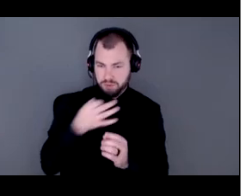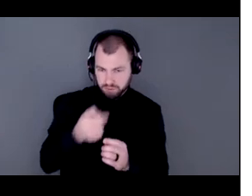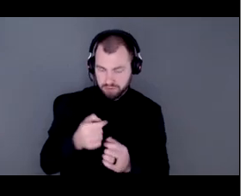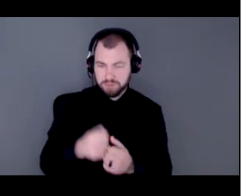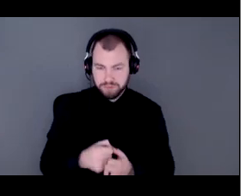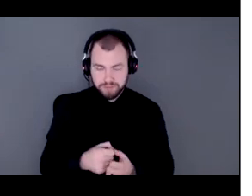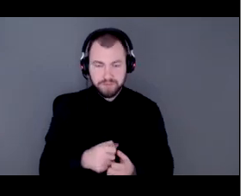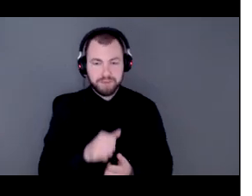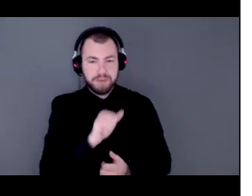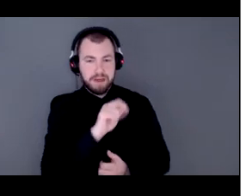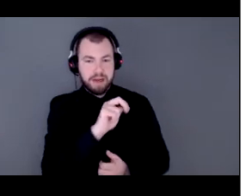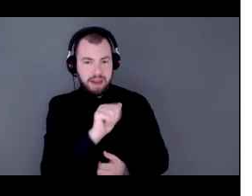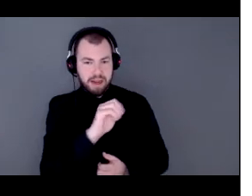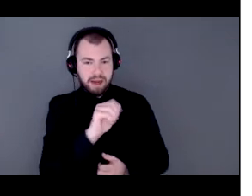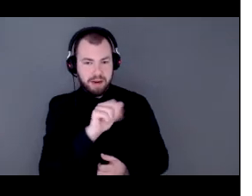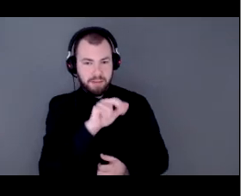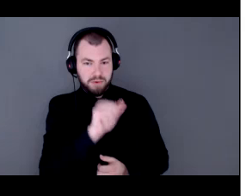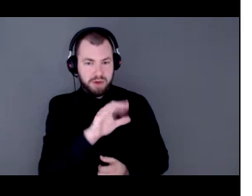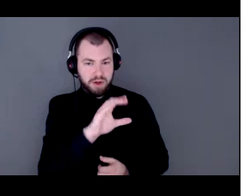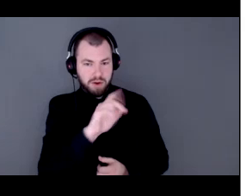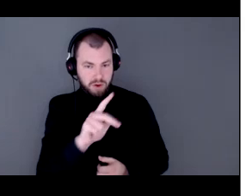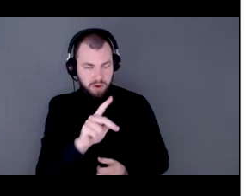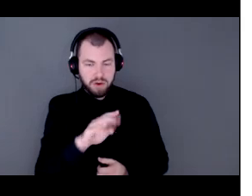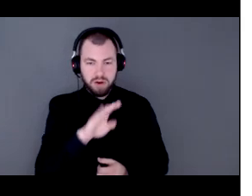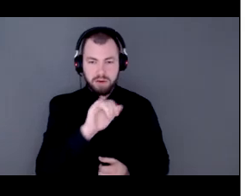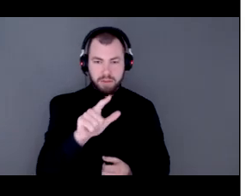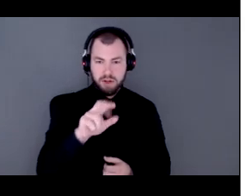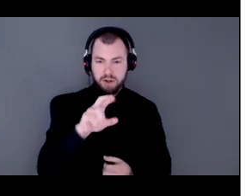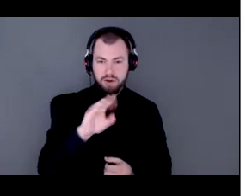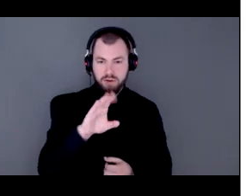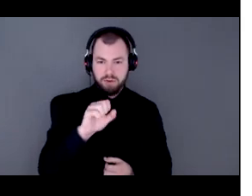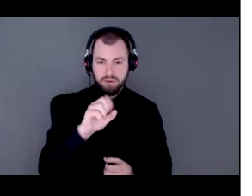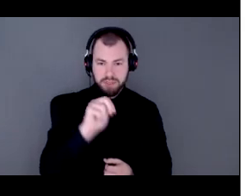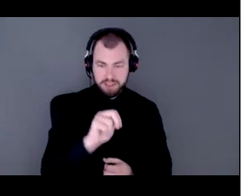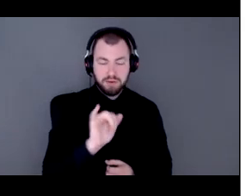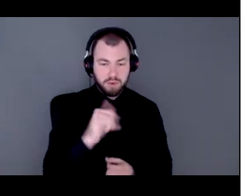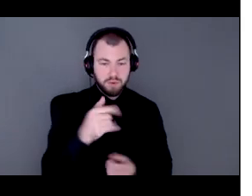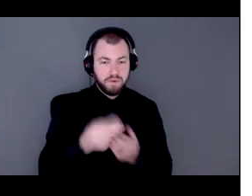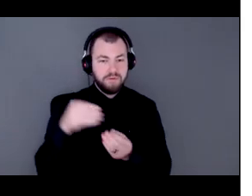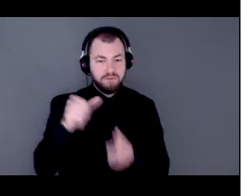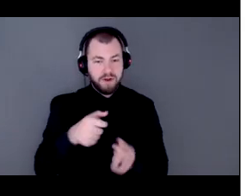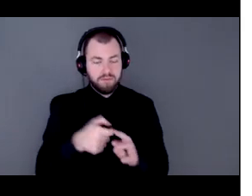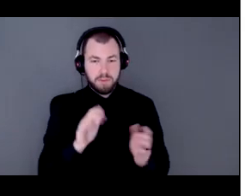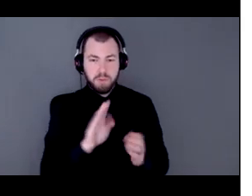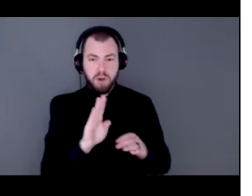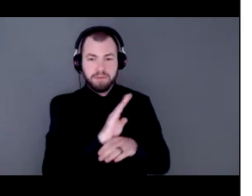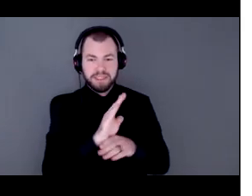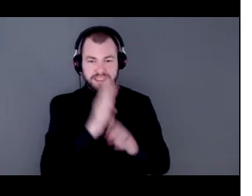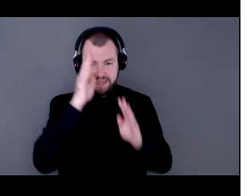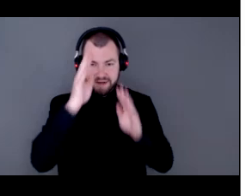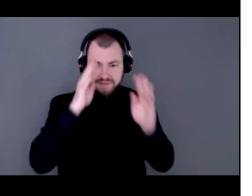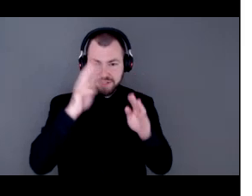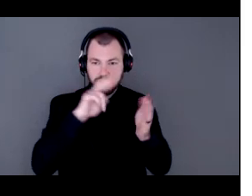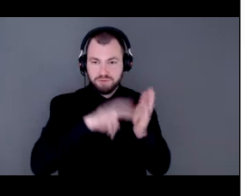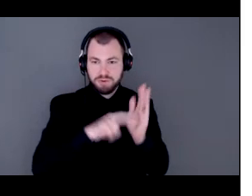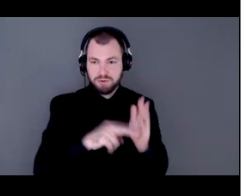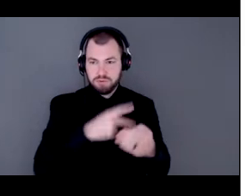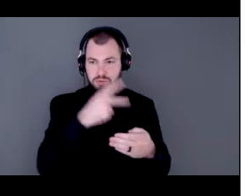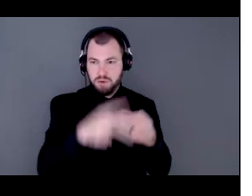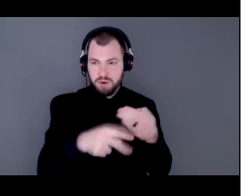Cook, and Bill Roberson. And also, we've been funded through the Small Business Innovation Research Program